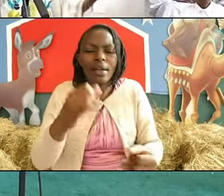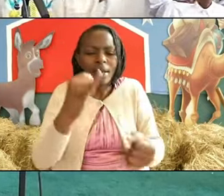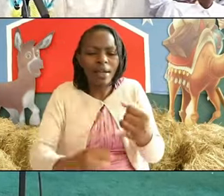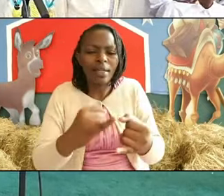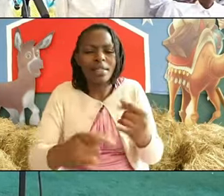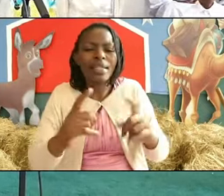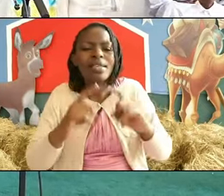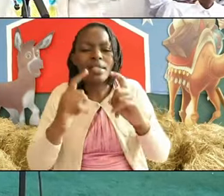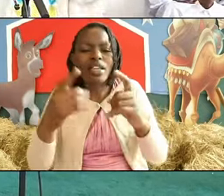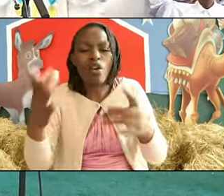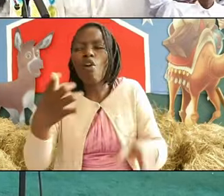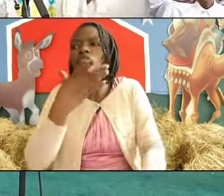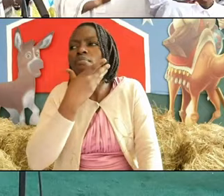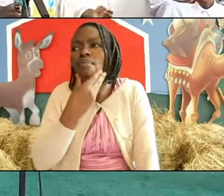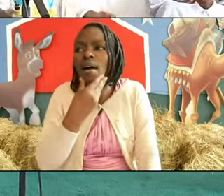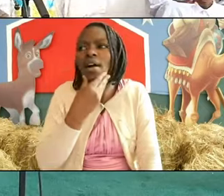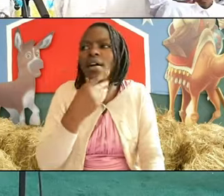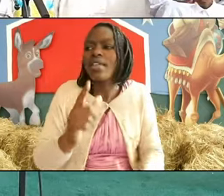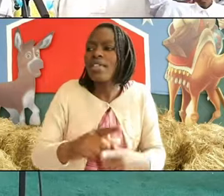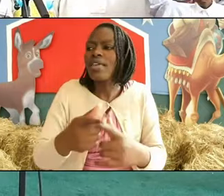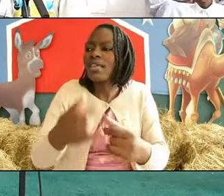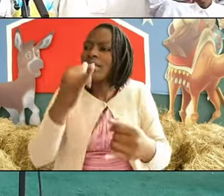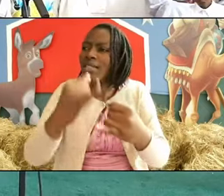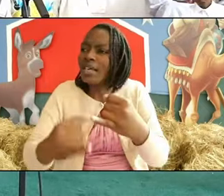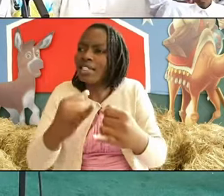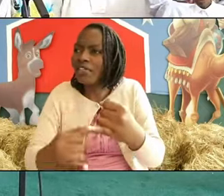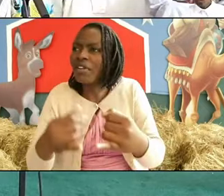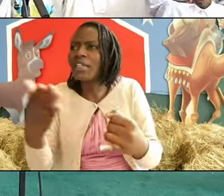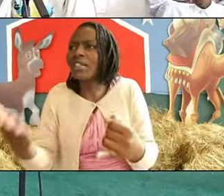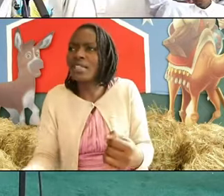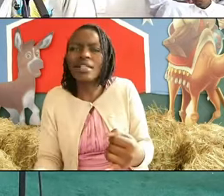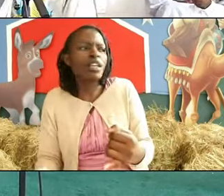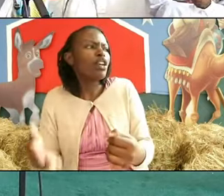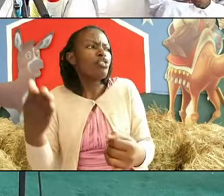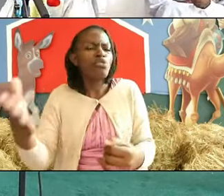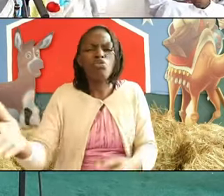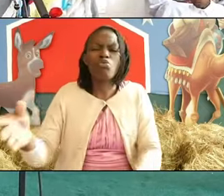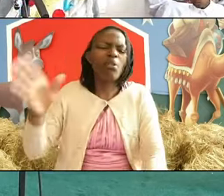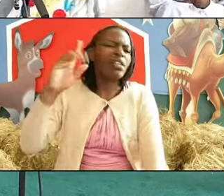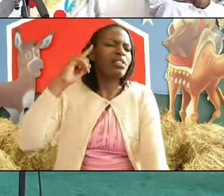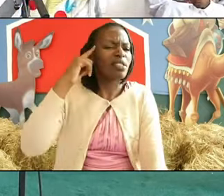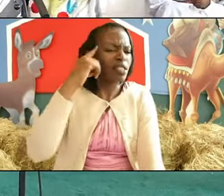perfect, sinless sacrifice. You are insane.